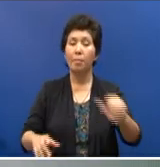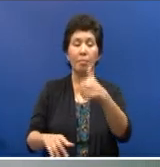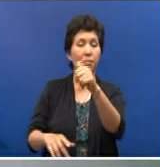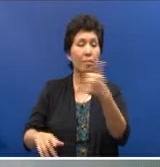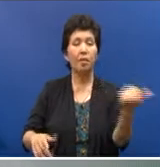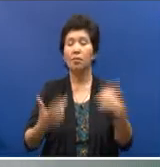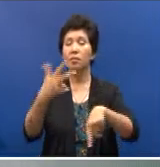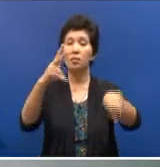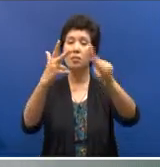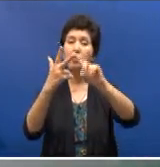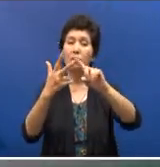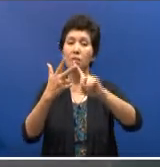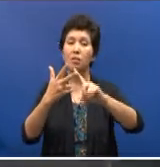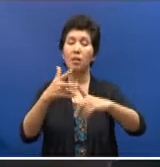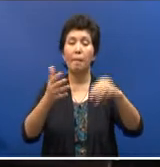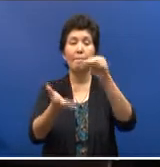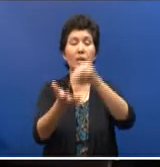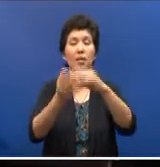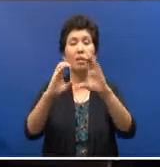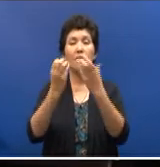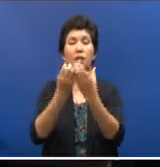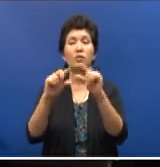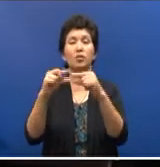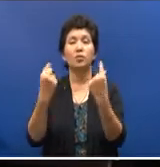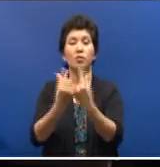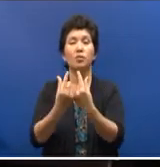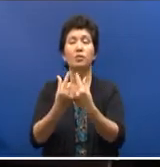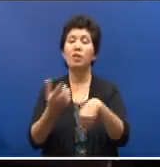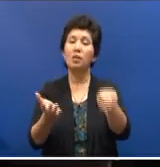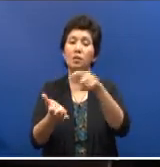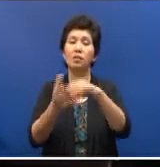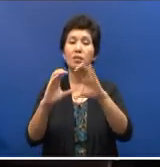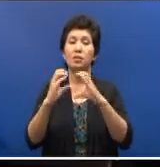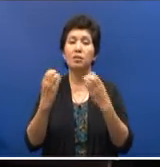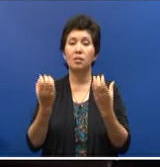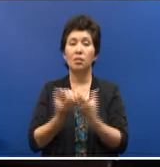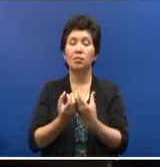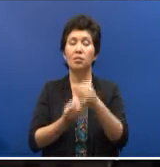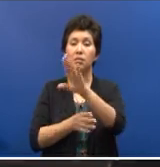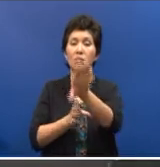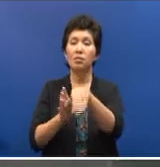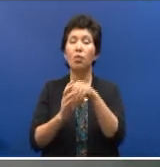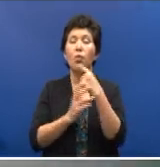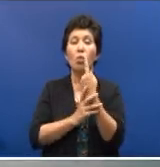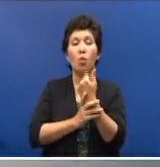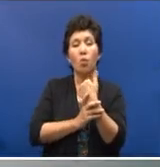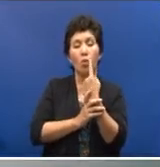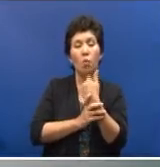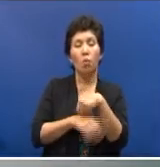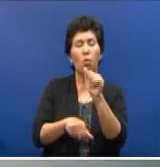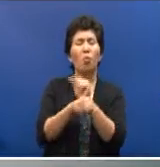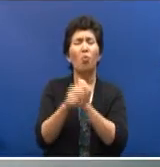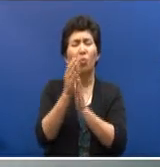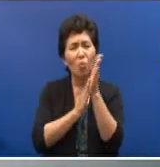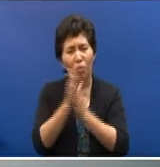other one, the third one, is the middle class group. This class consists of those who work